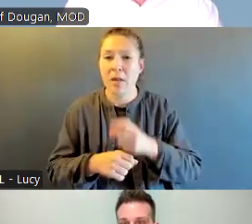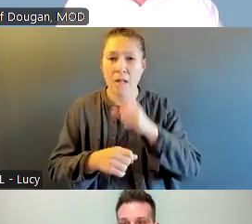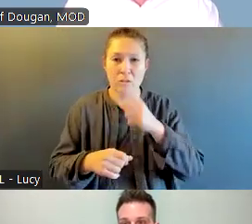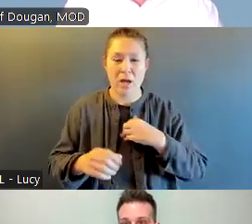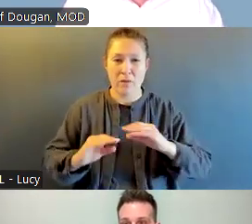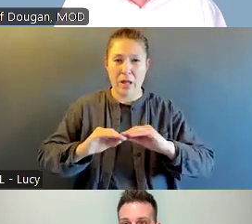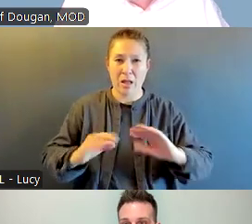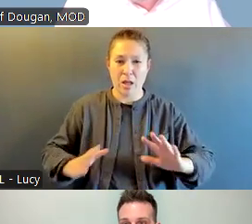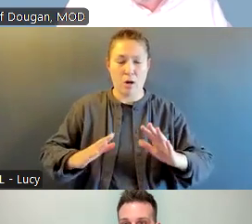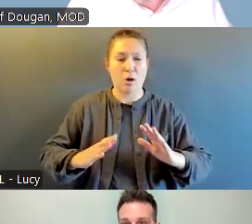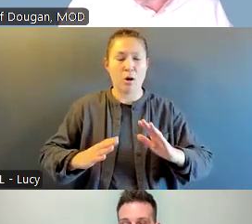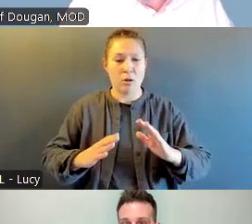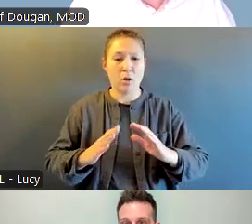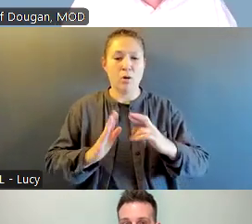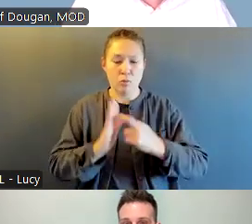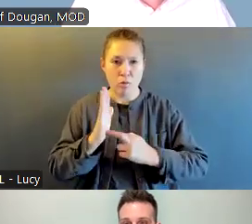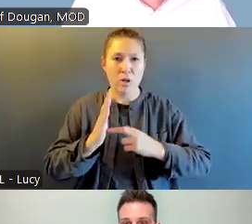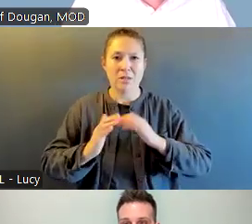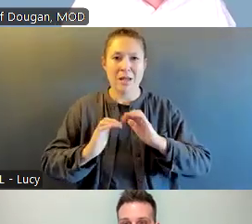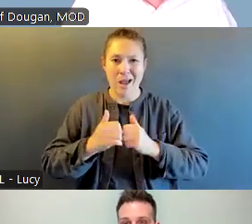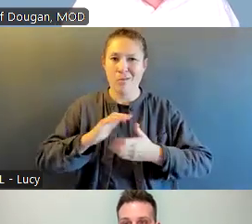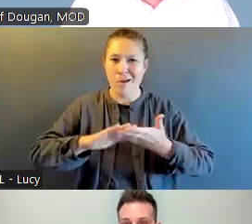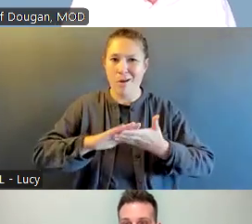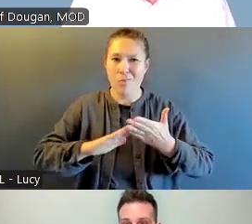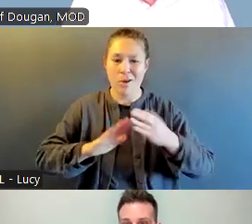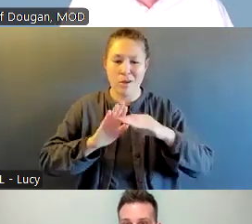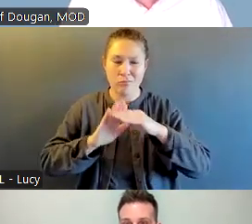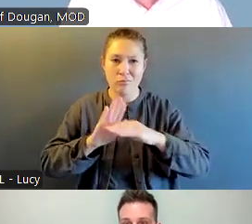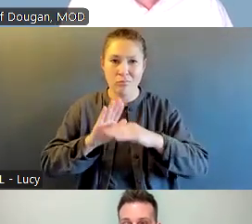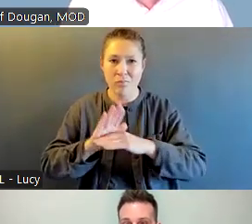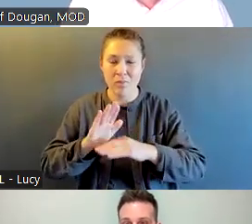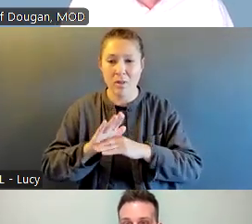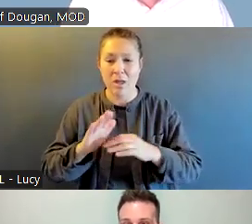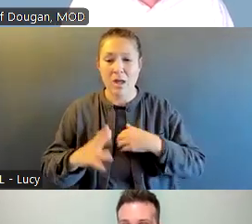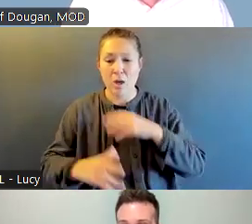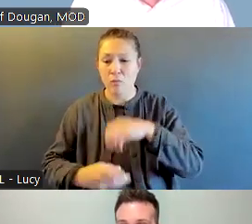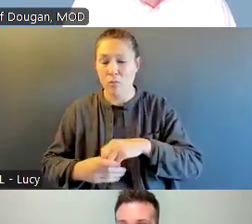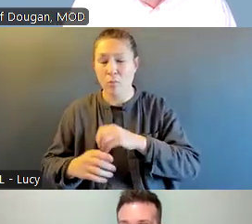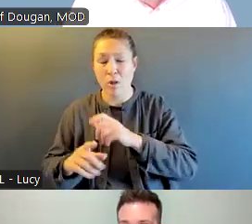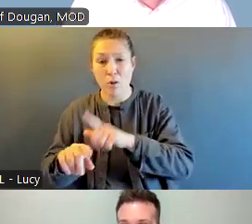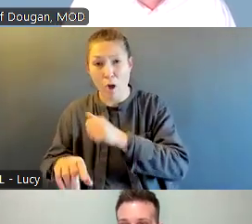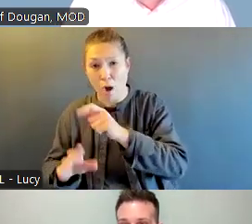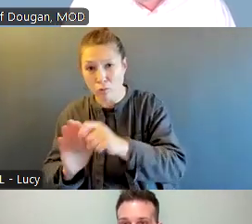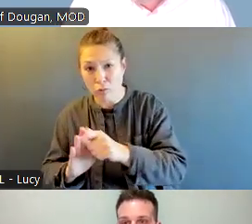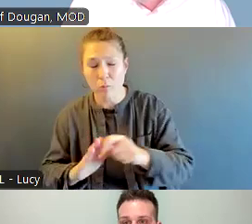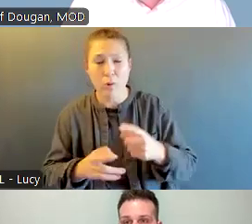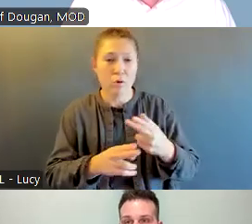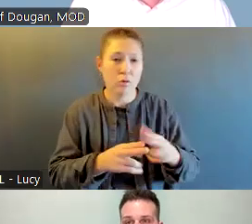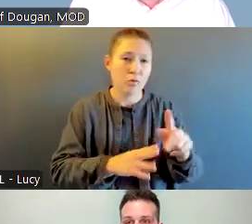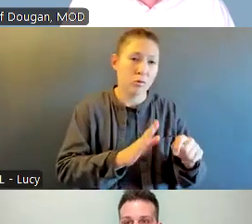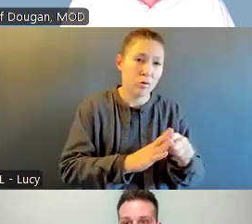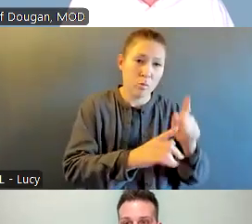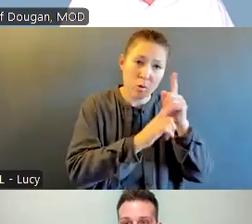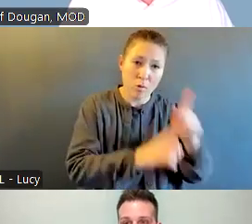operating procedures and establishing both short-term and long-term goals. Delegating tasks between meetings helps